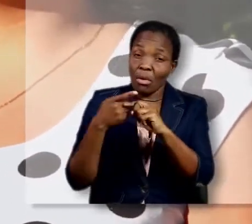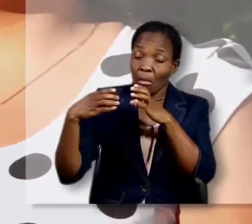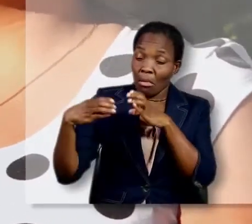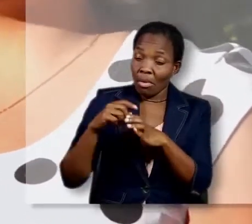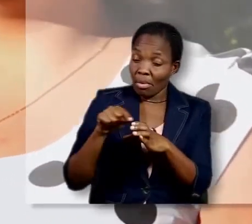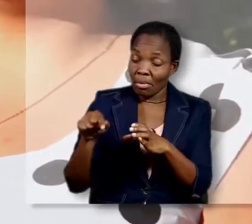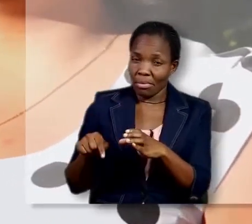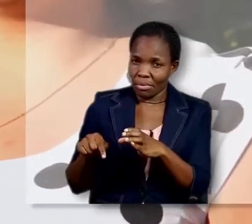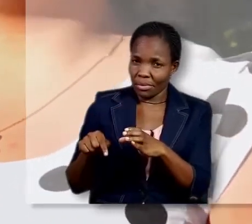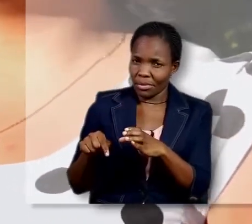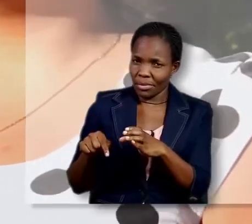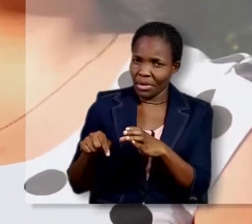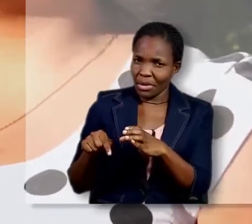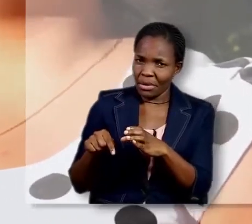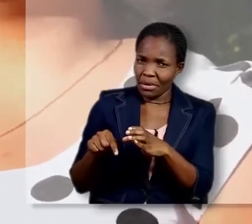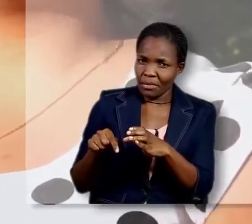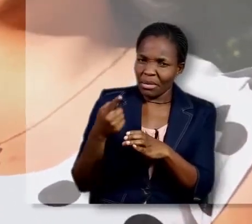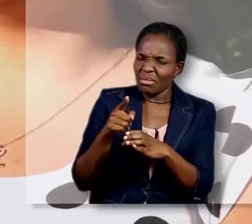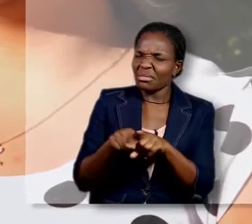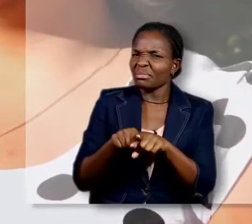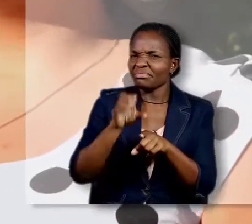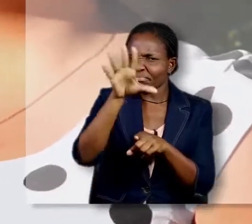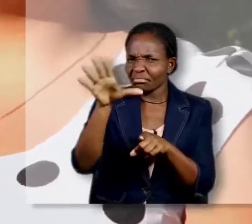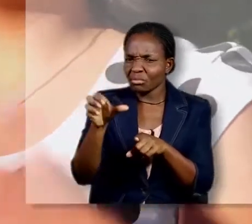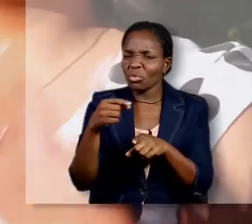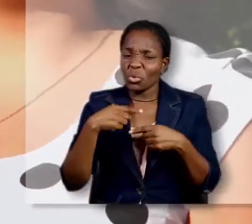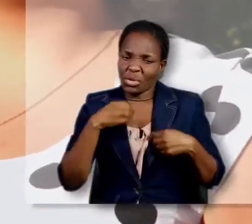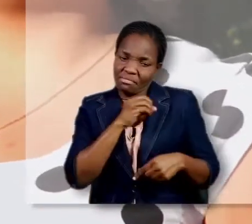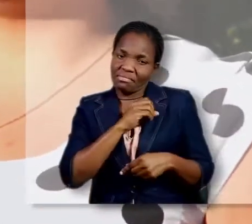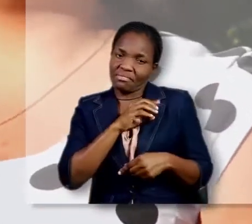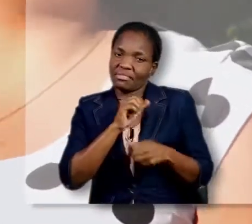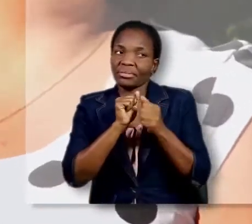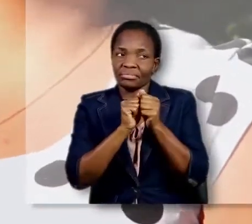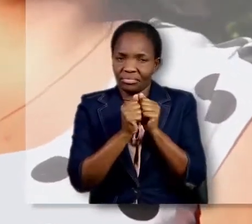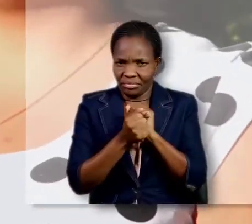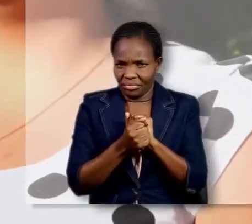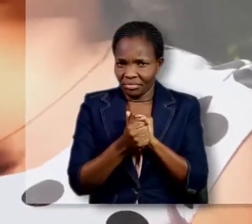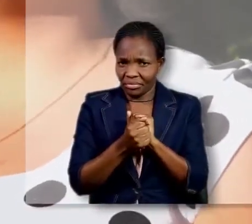it's like Africa is afraid of change. So even though we have a